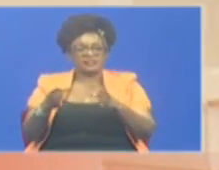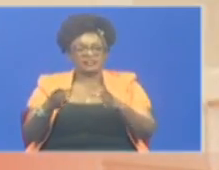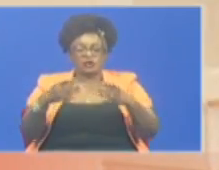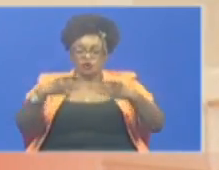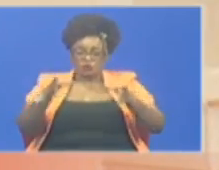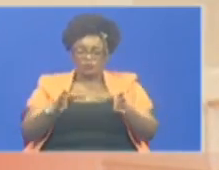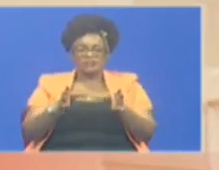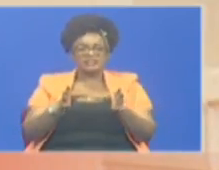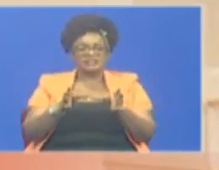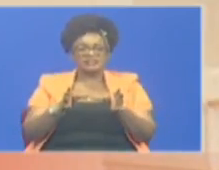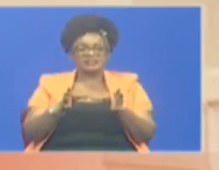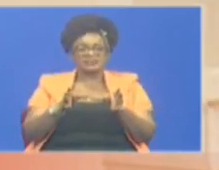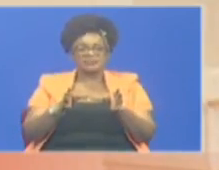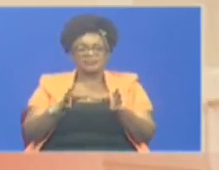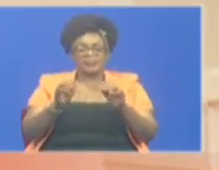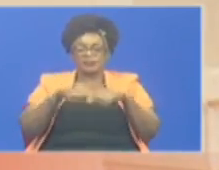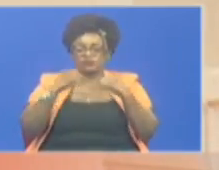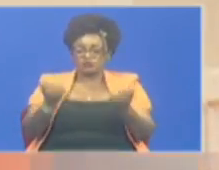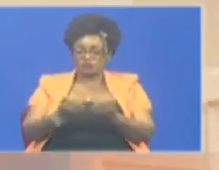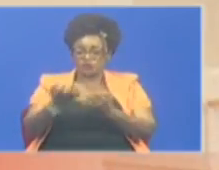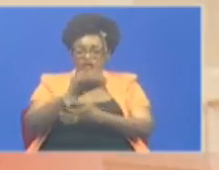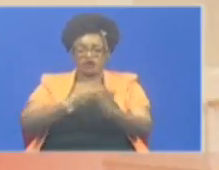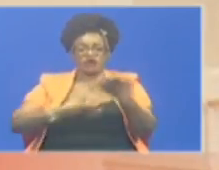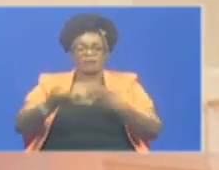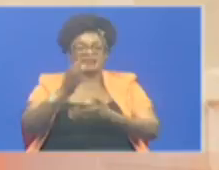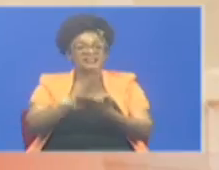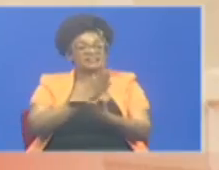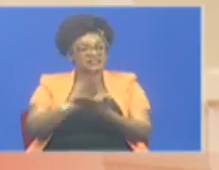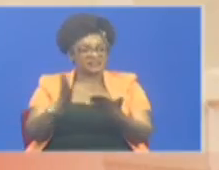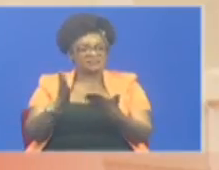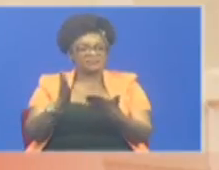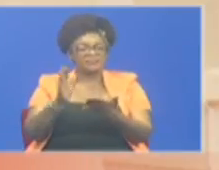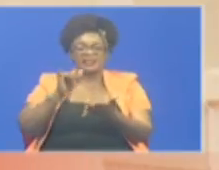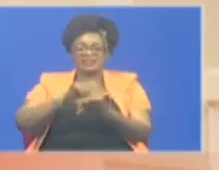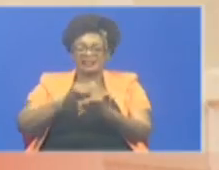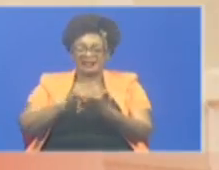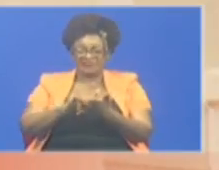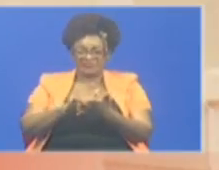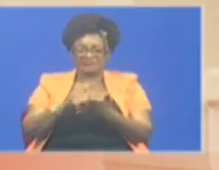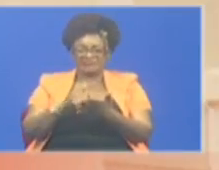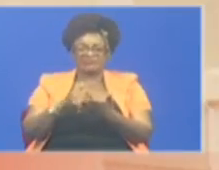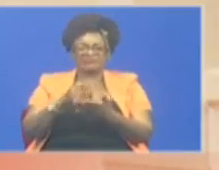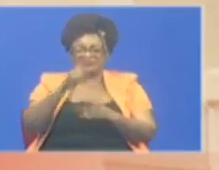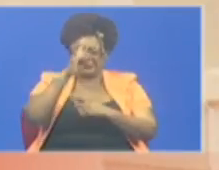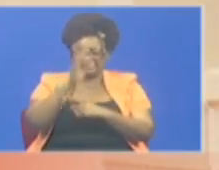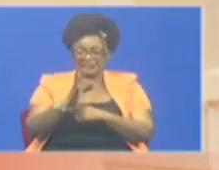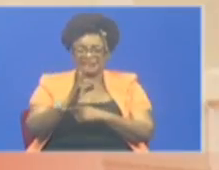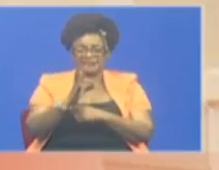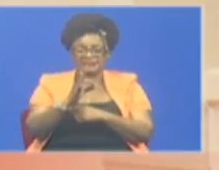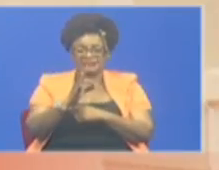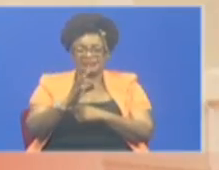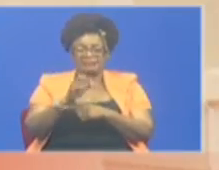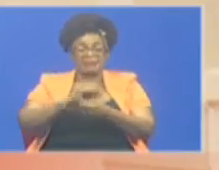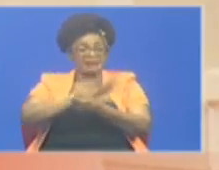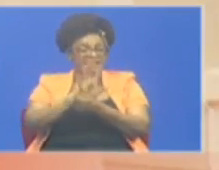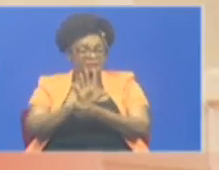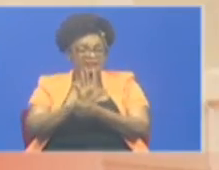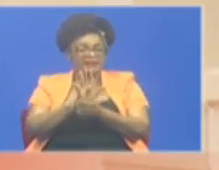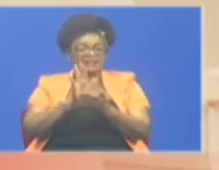communities, social economic sectors that have been hardest hit by the pandemic and its